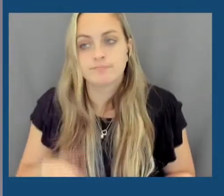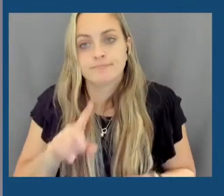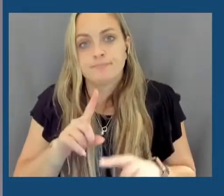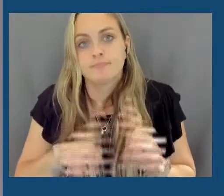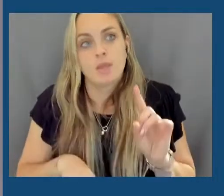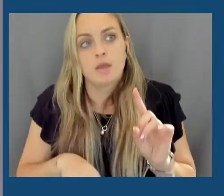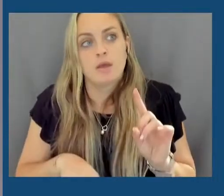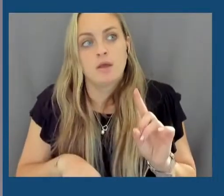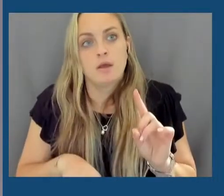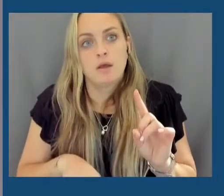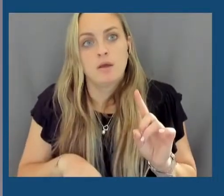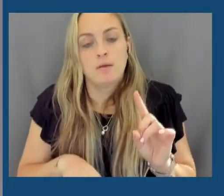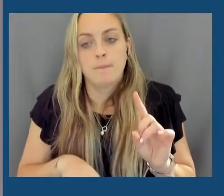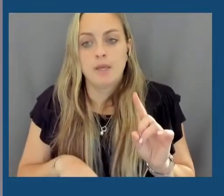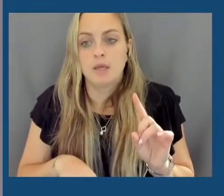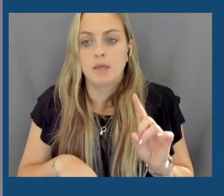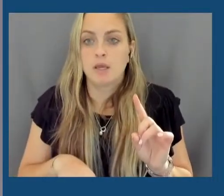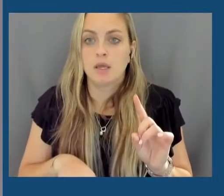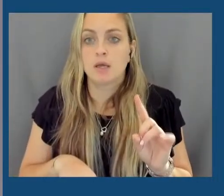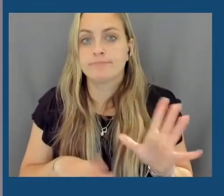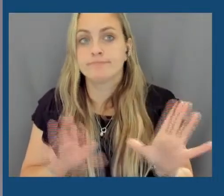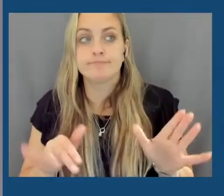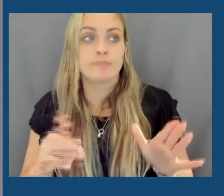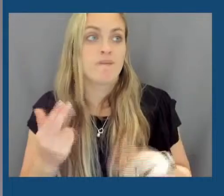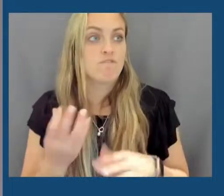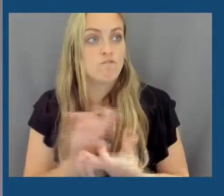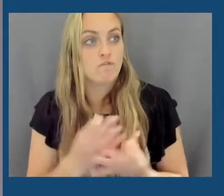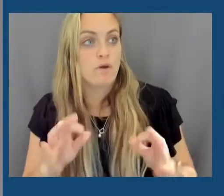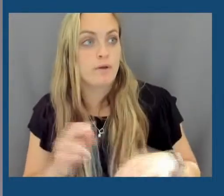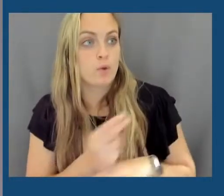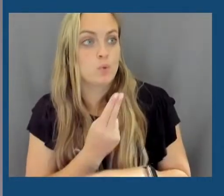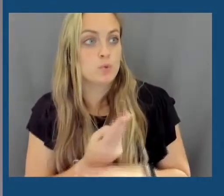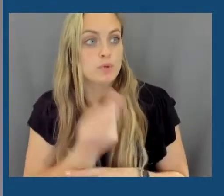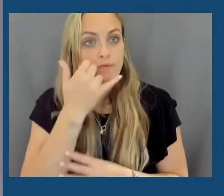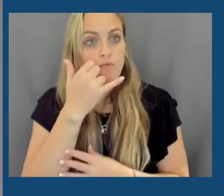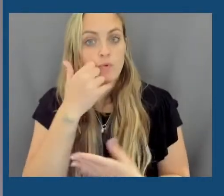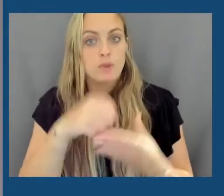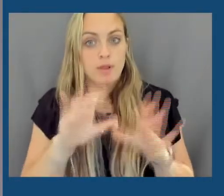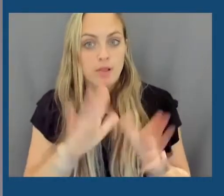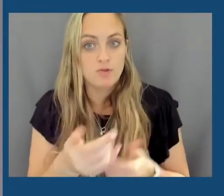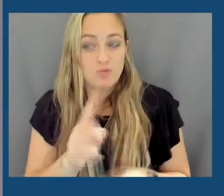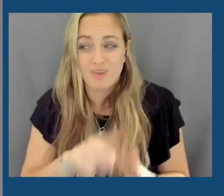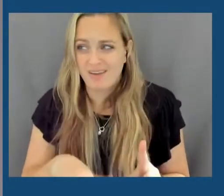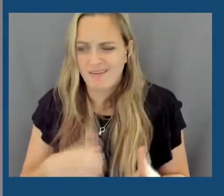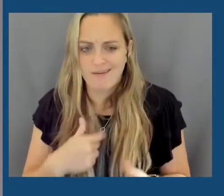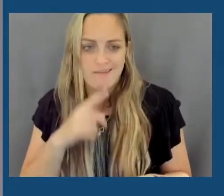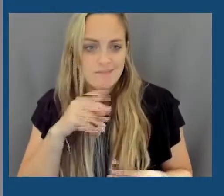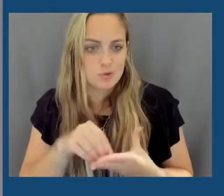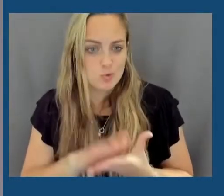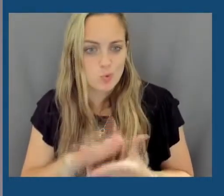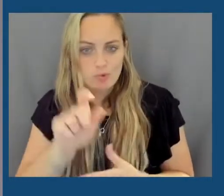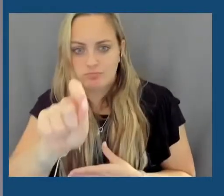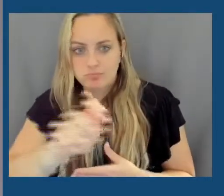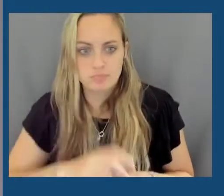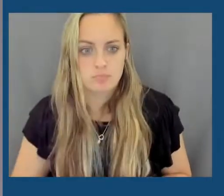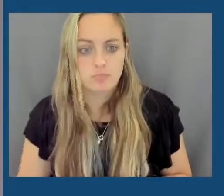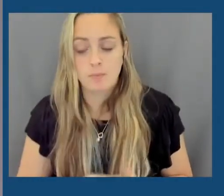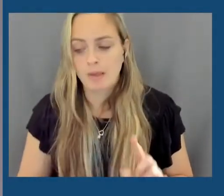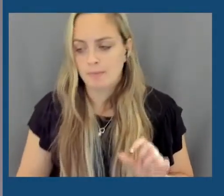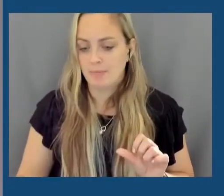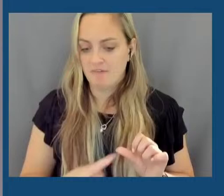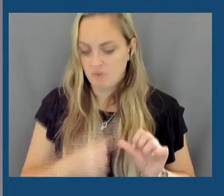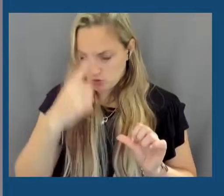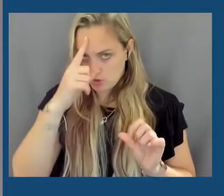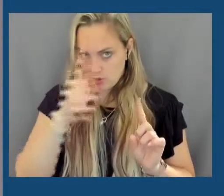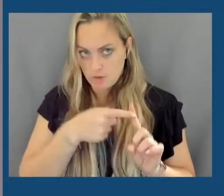unlimited cell phones in a classroom. I don't think they should be in school at all. And I'll tell you this, my first thought as a mother whose kids were in middle school